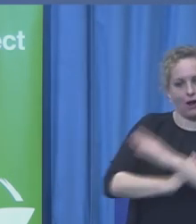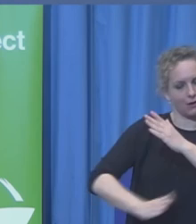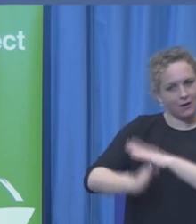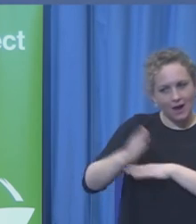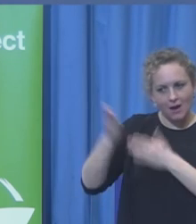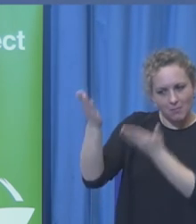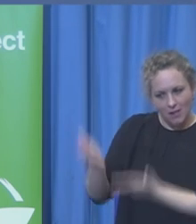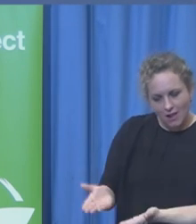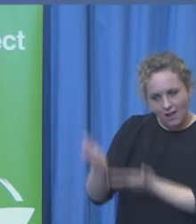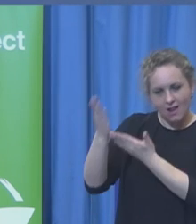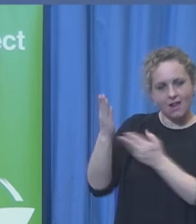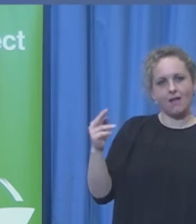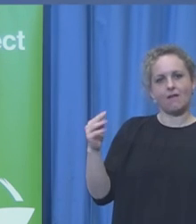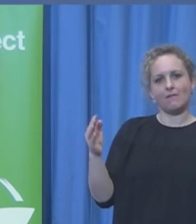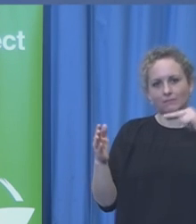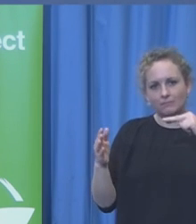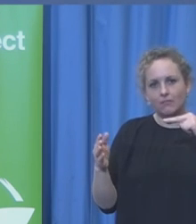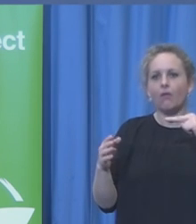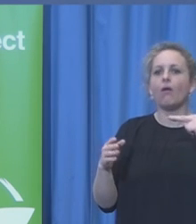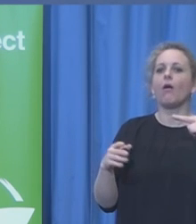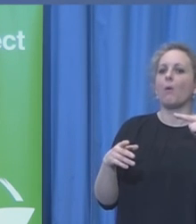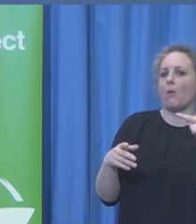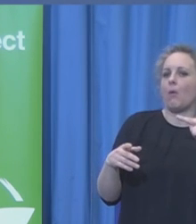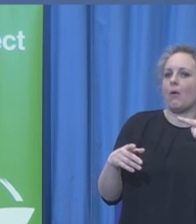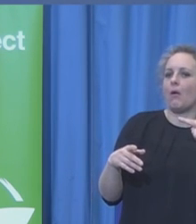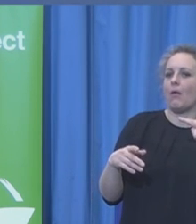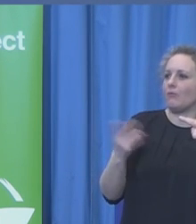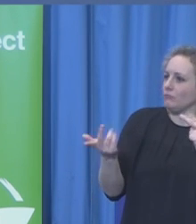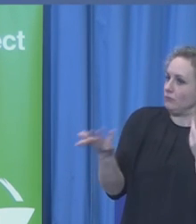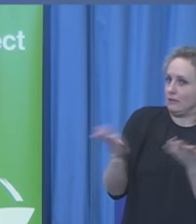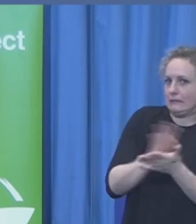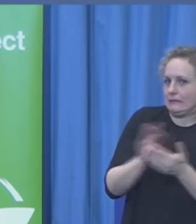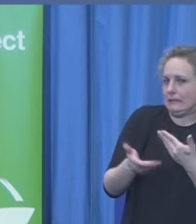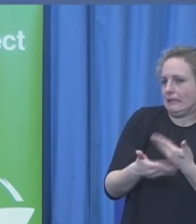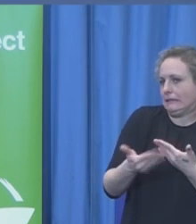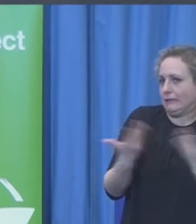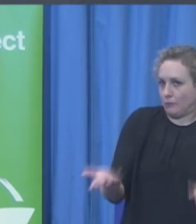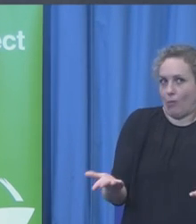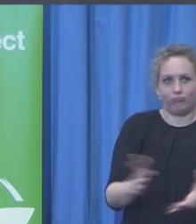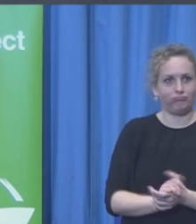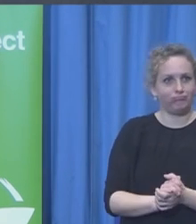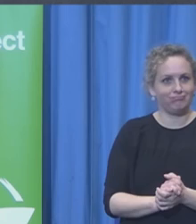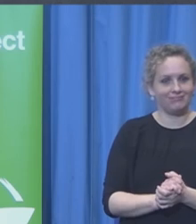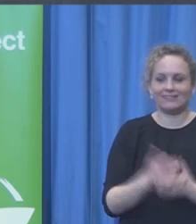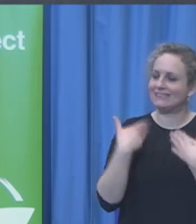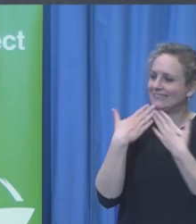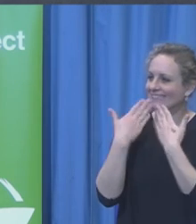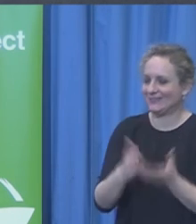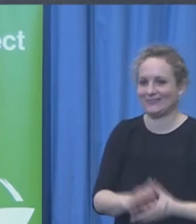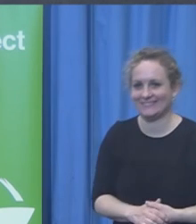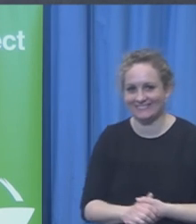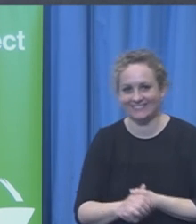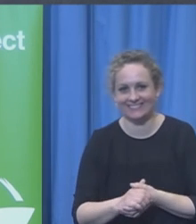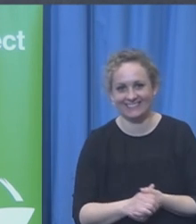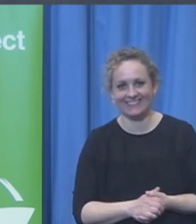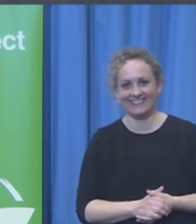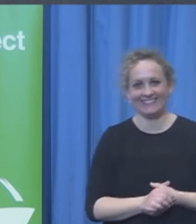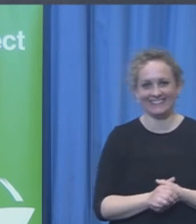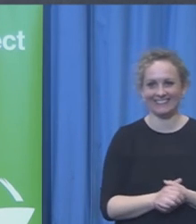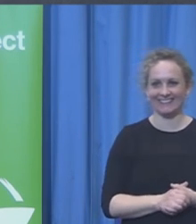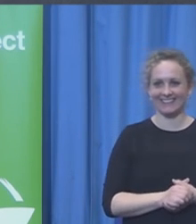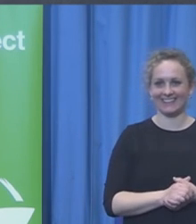so thanks. Thank you for your message. Mr. Conway, your message. Okay, just in terms of